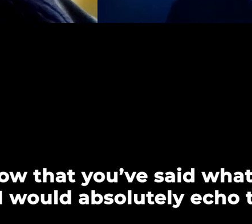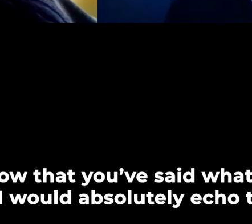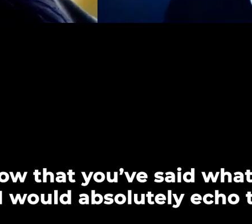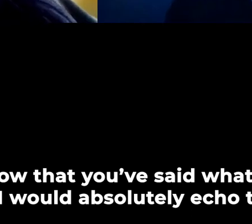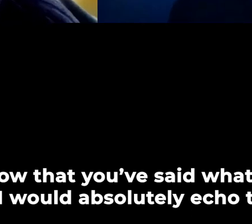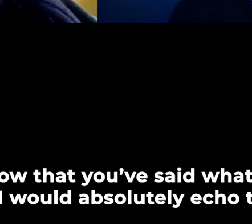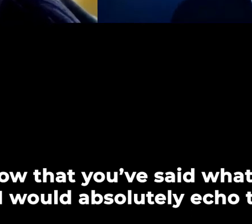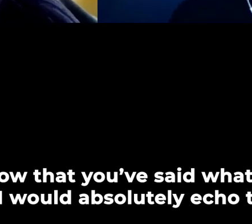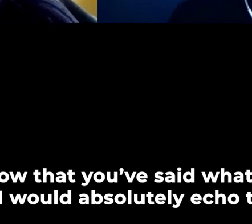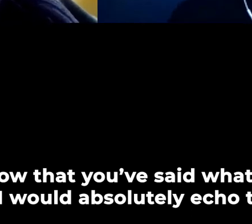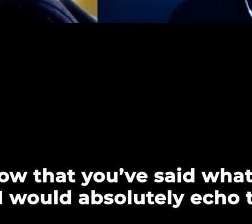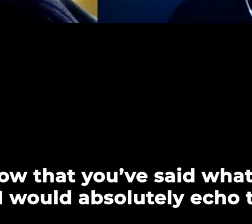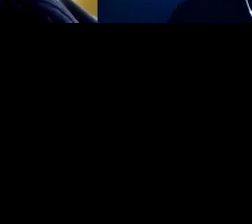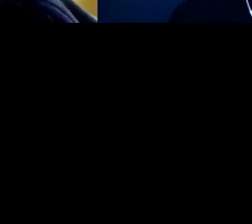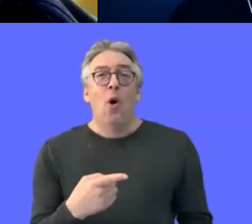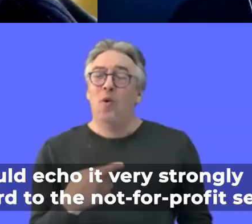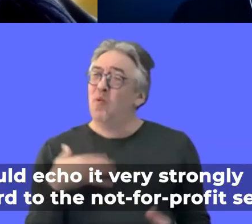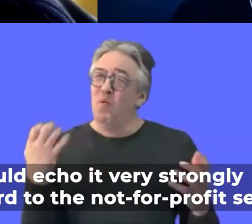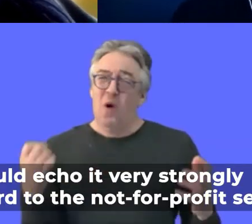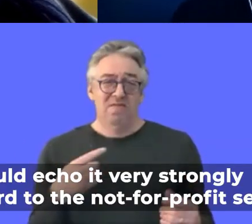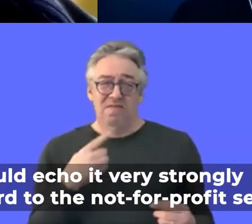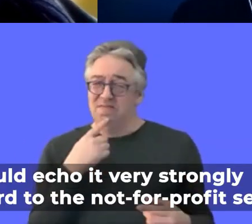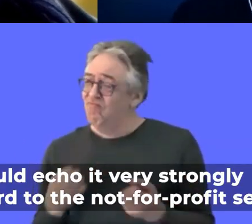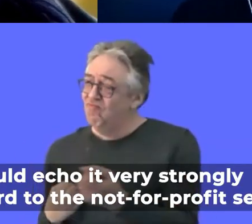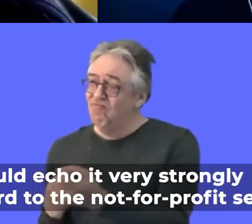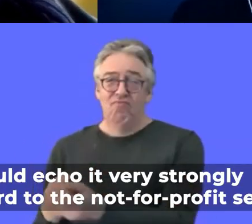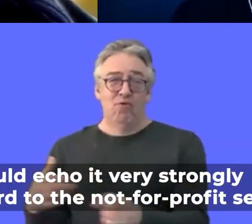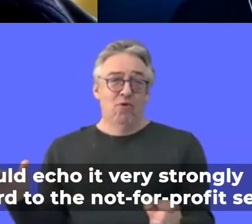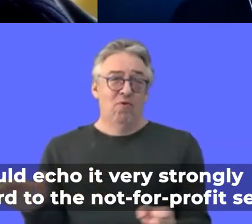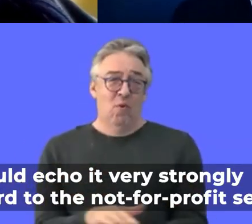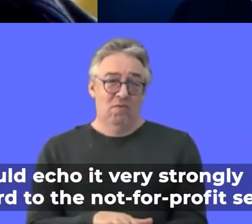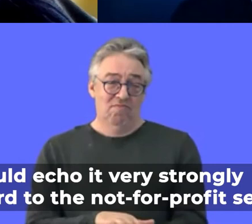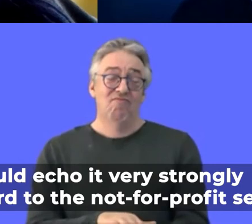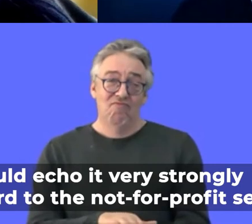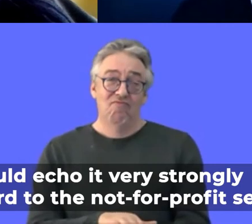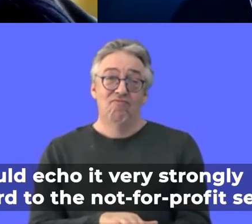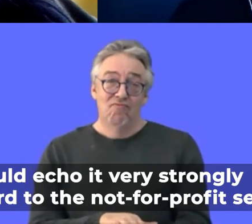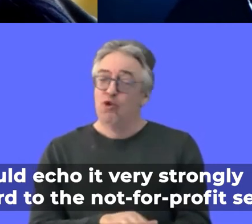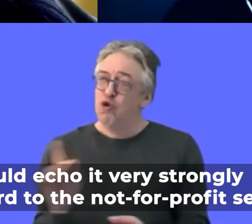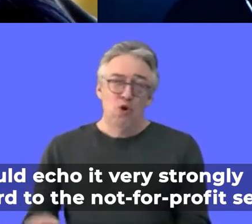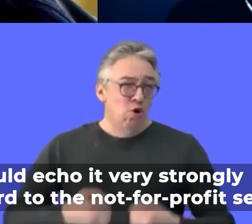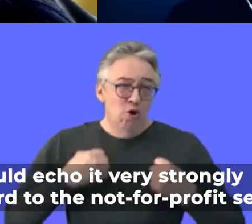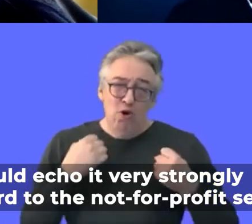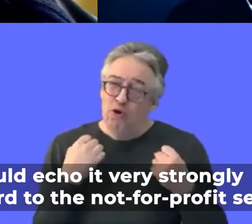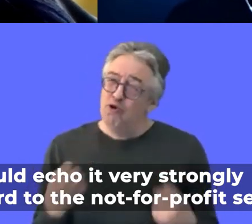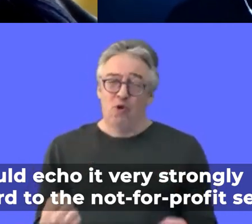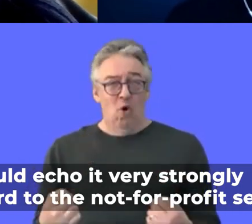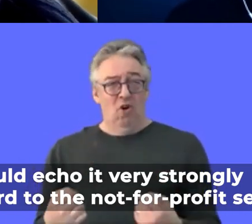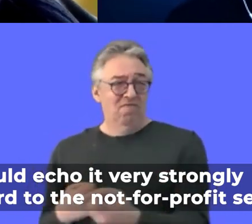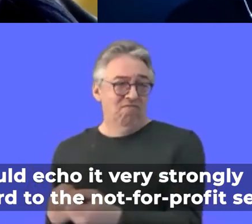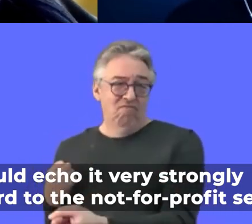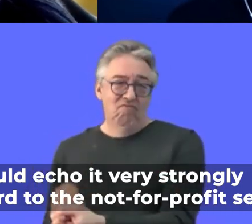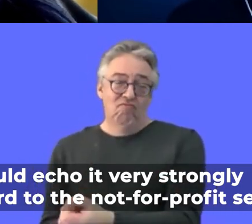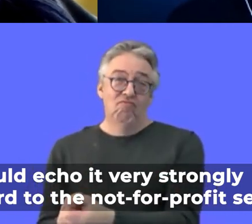I would absolutely echo that. I would echo it very strongly with regard to